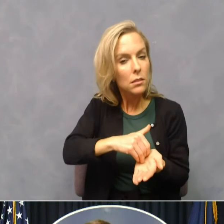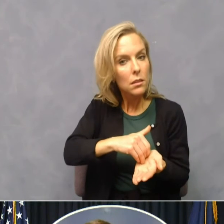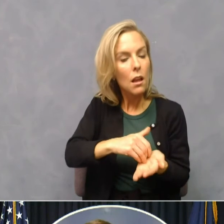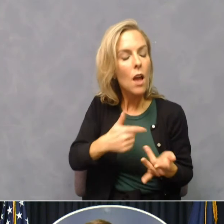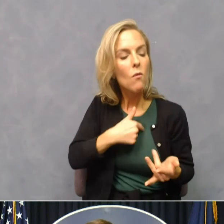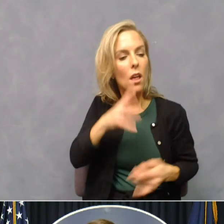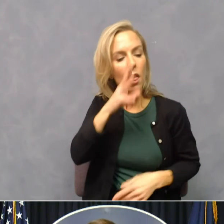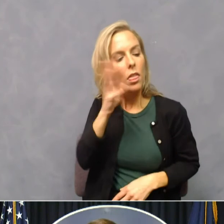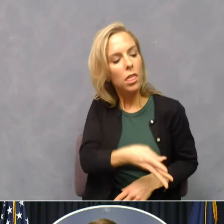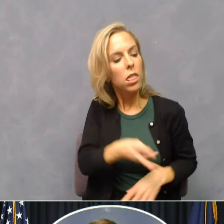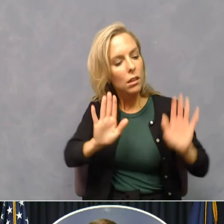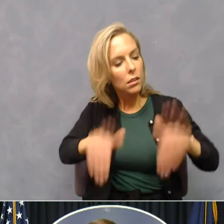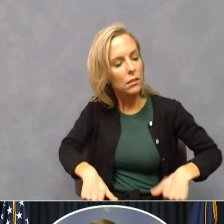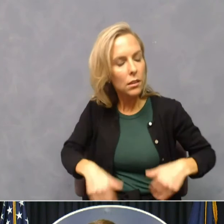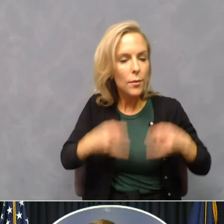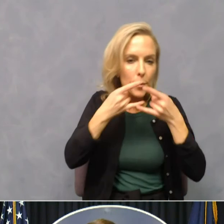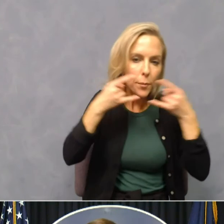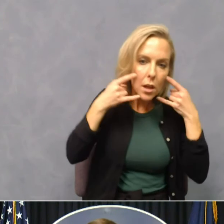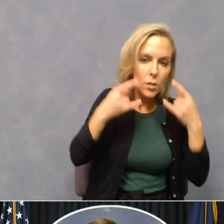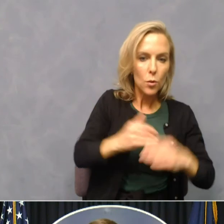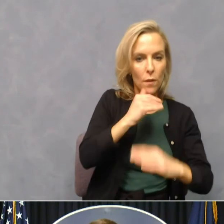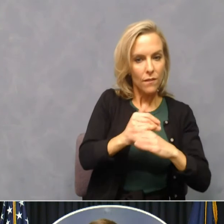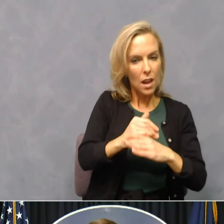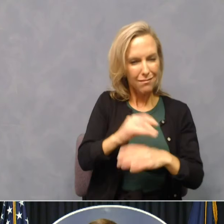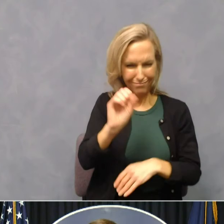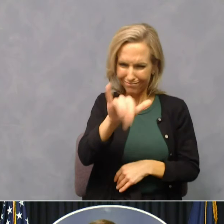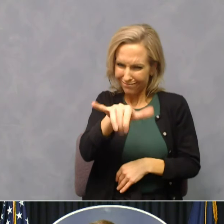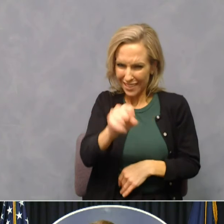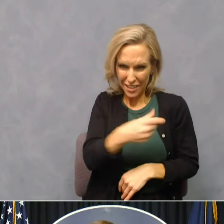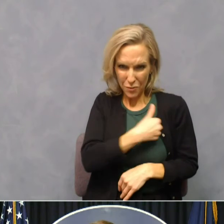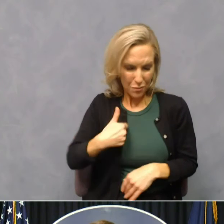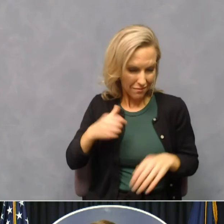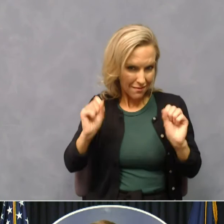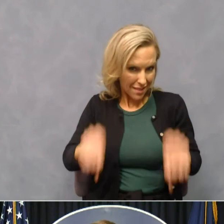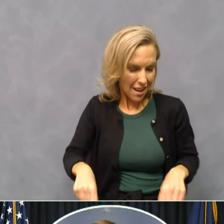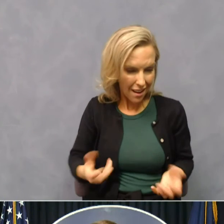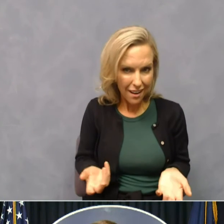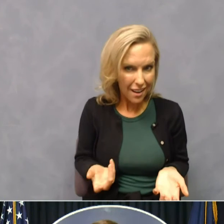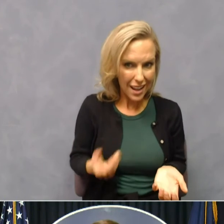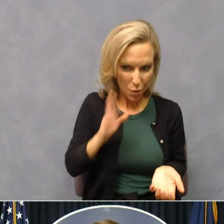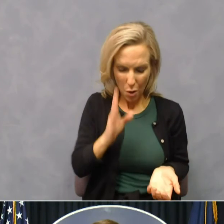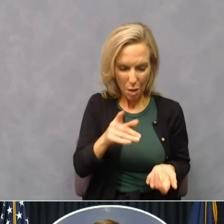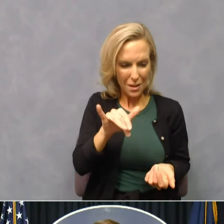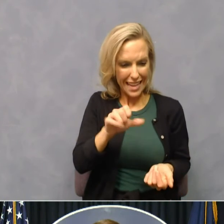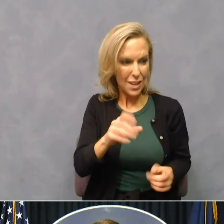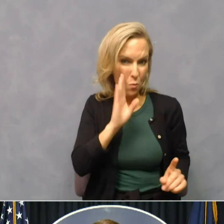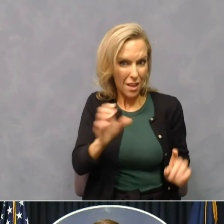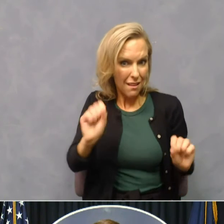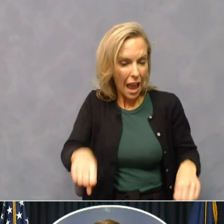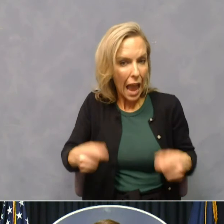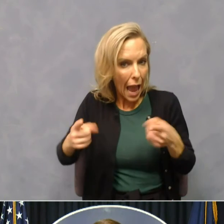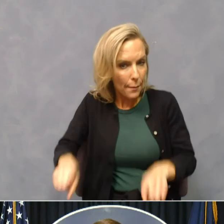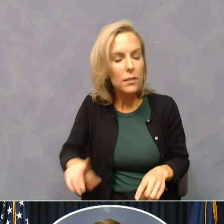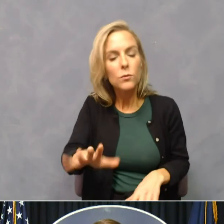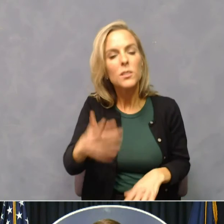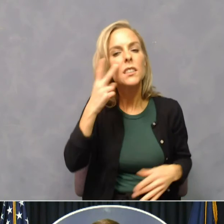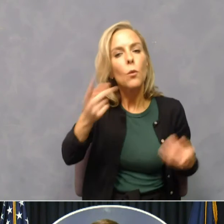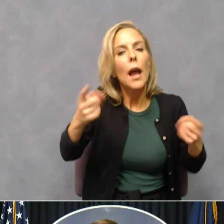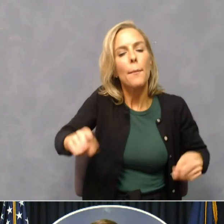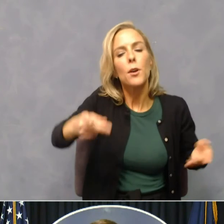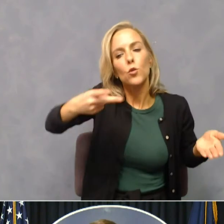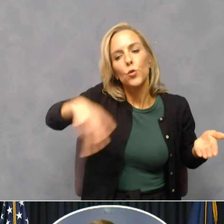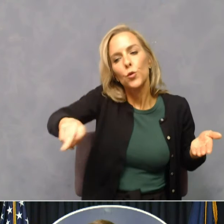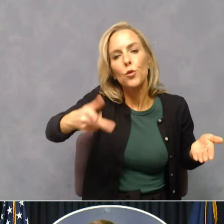know prevent the spread of the virus? Sure, it can. And so we'll see here within a couple weeks about the